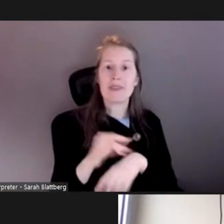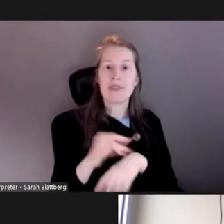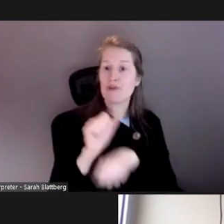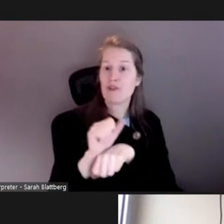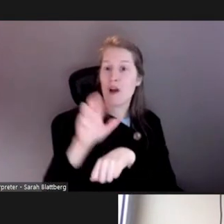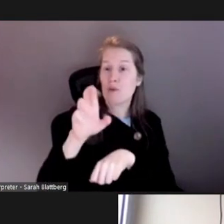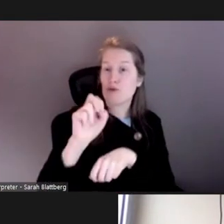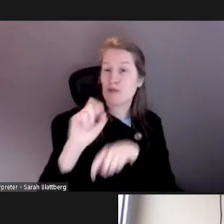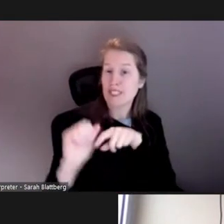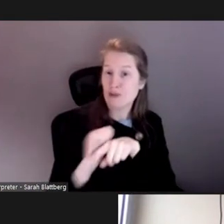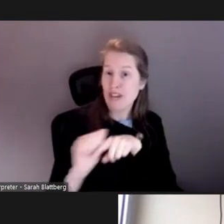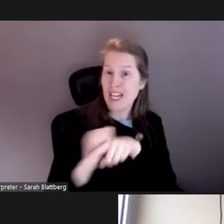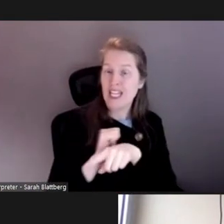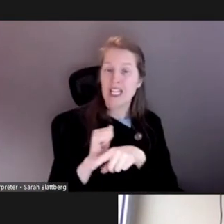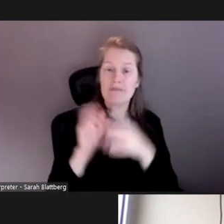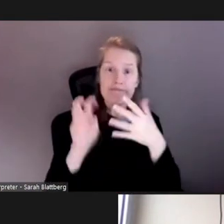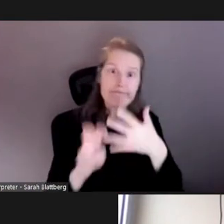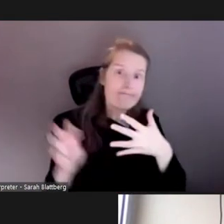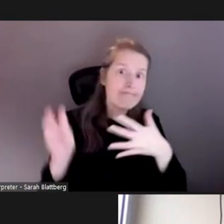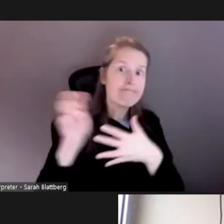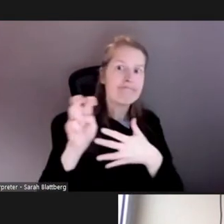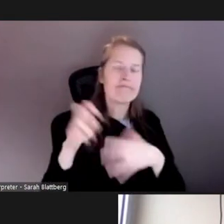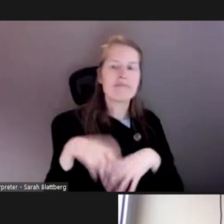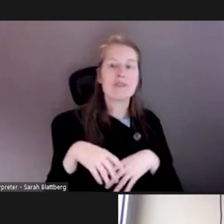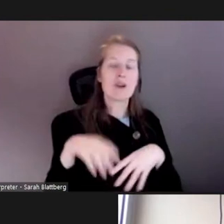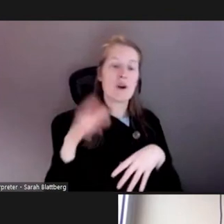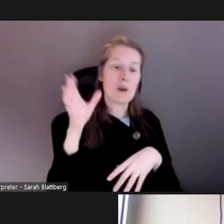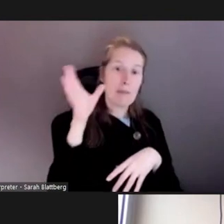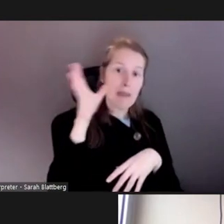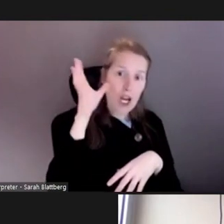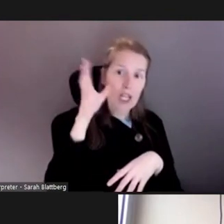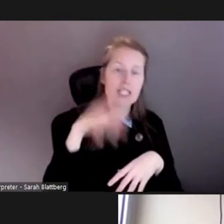So as parents and caregivers in the